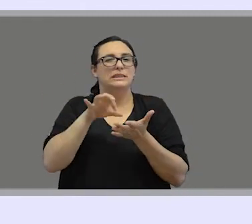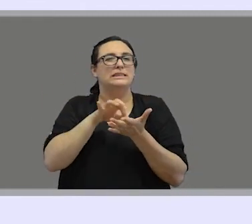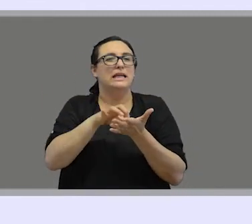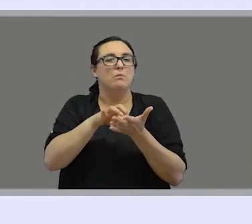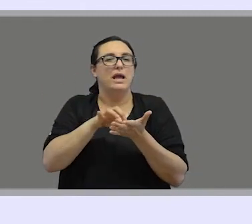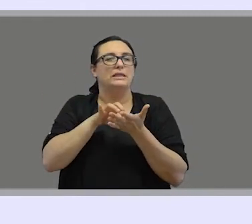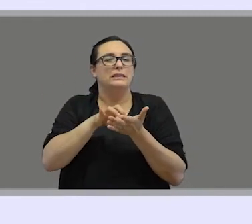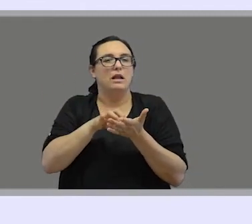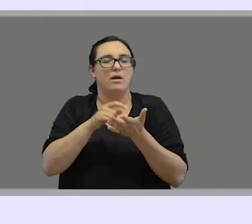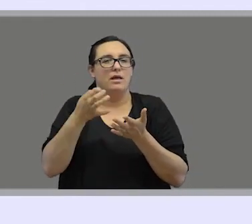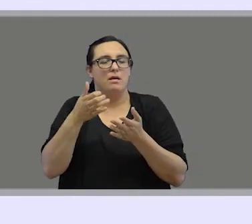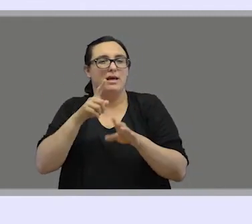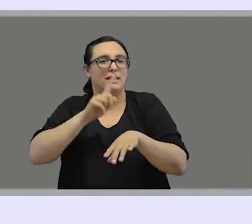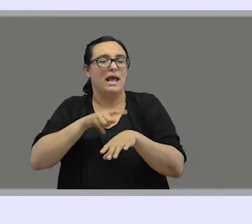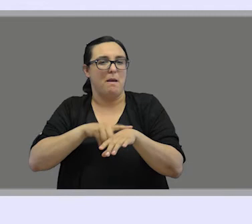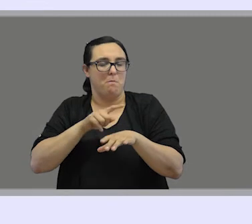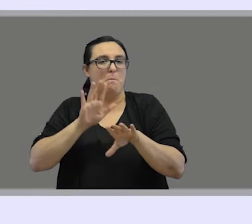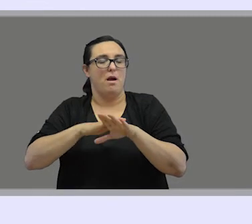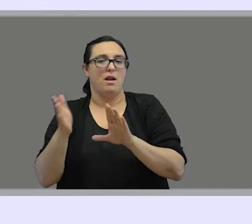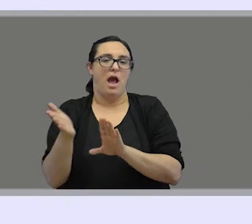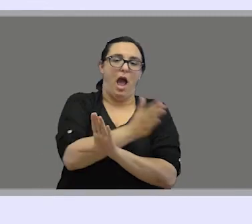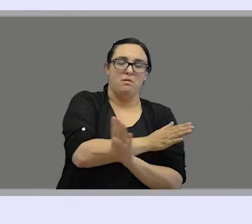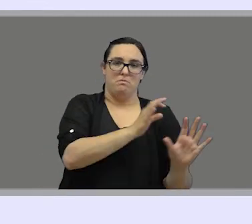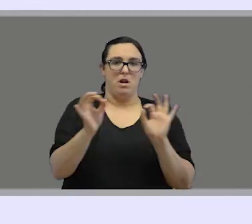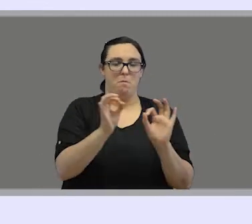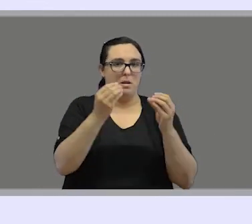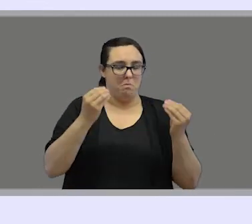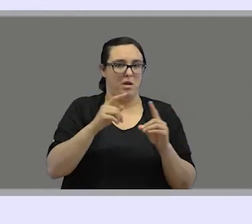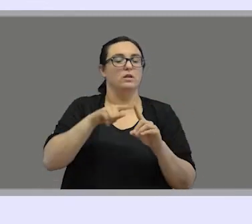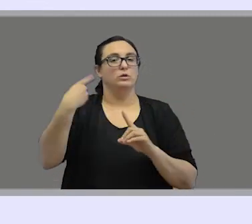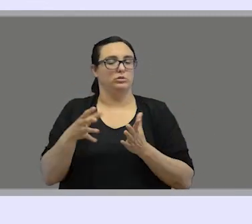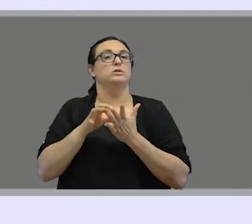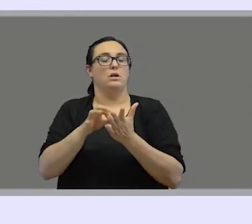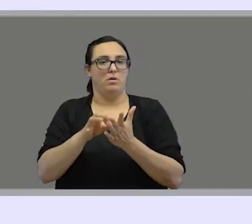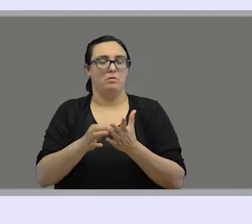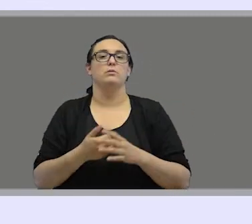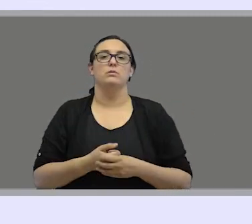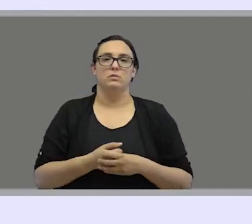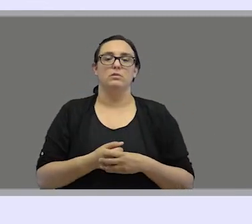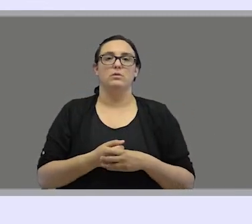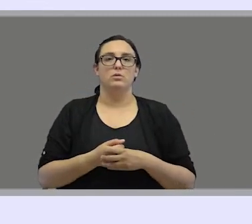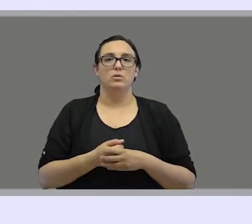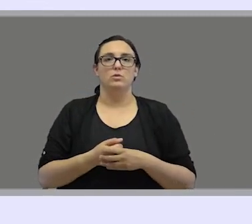preparation time. So it is of utmost importance that the interpreter has a